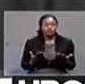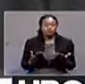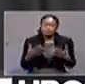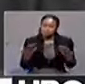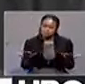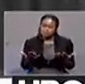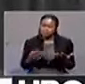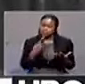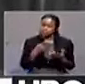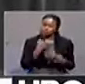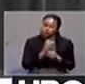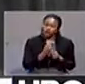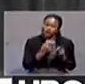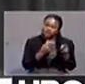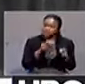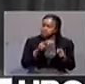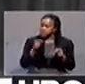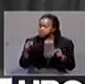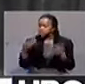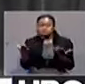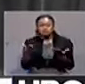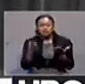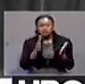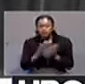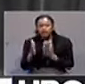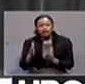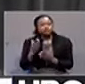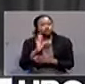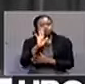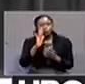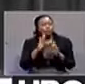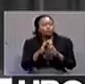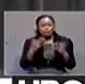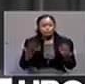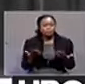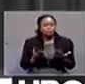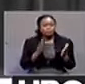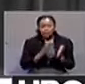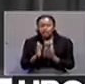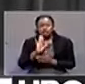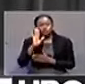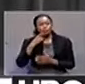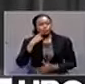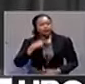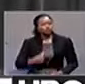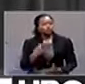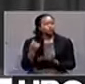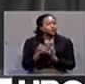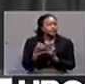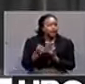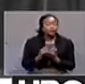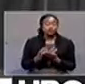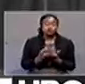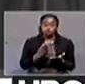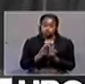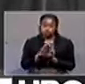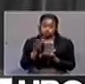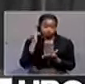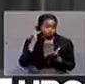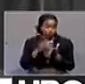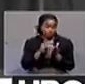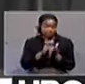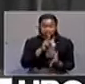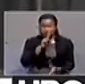Yes, you are doing this and the other, but what about your home? What about your personal income? Dr. Cyprian